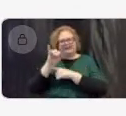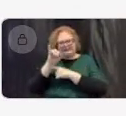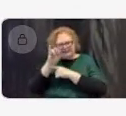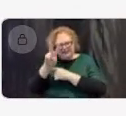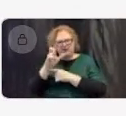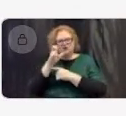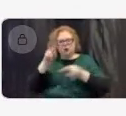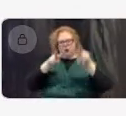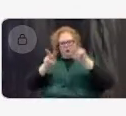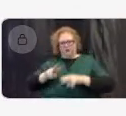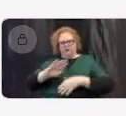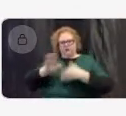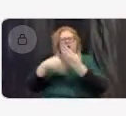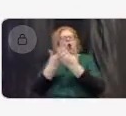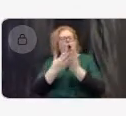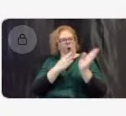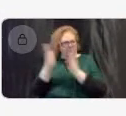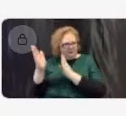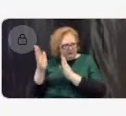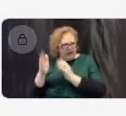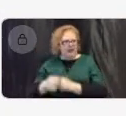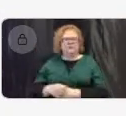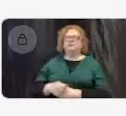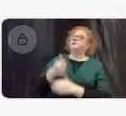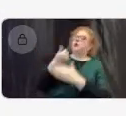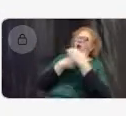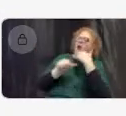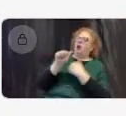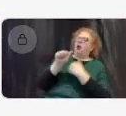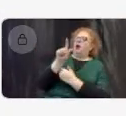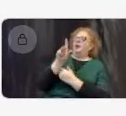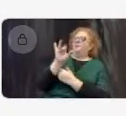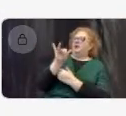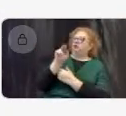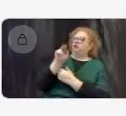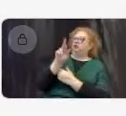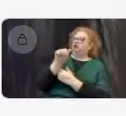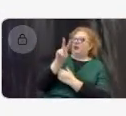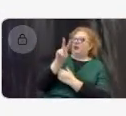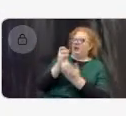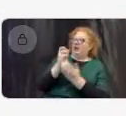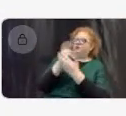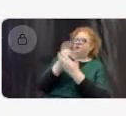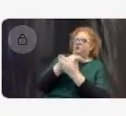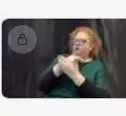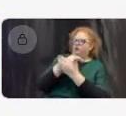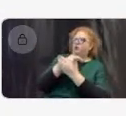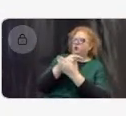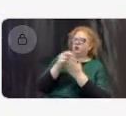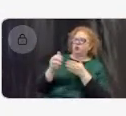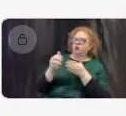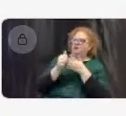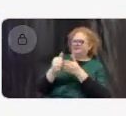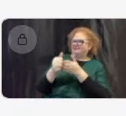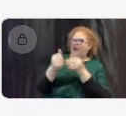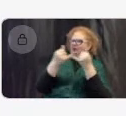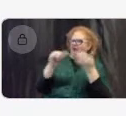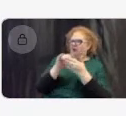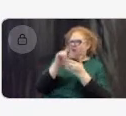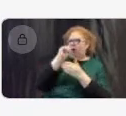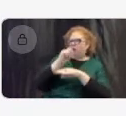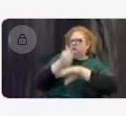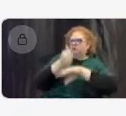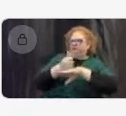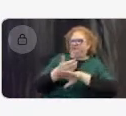appreciate that. One other quick question. Under the administrative review guidelines that were initiated a few years ago, I've been trying to find out some sort